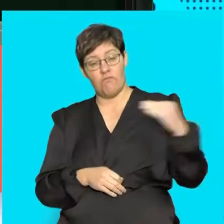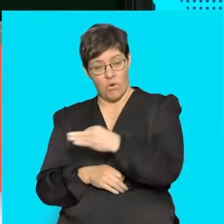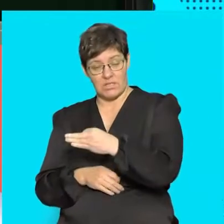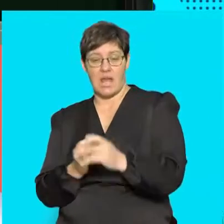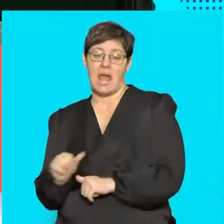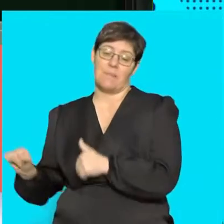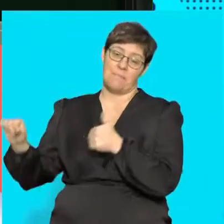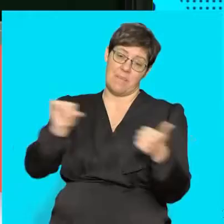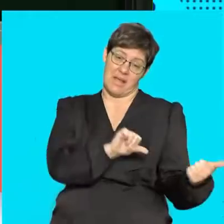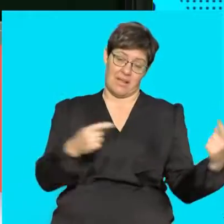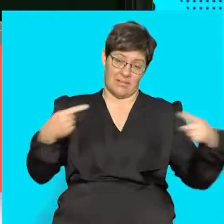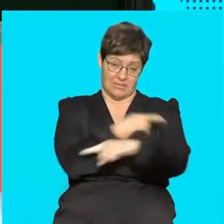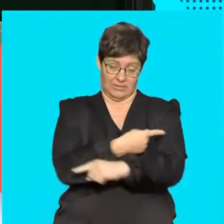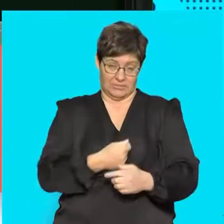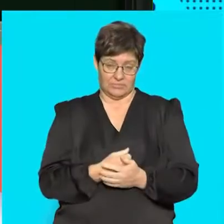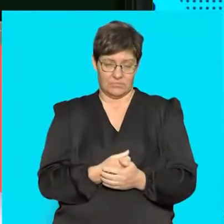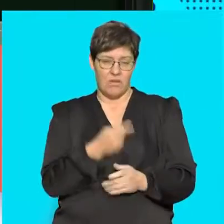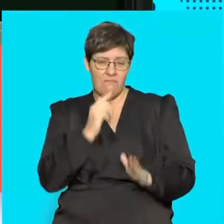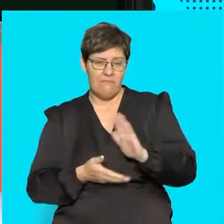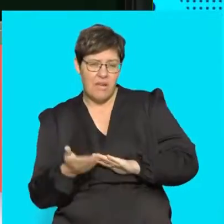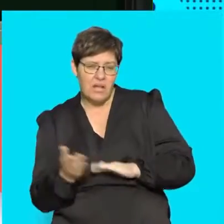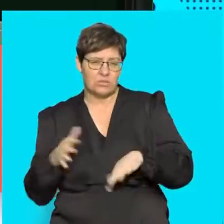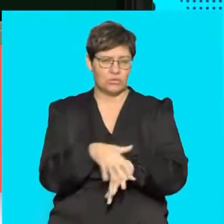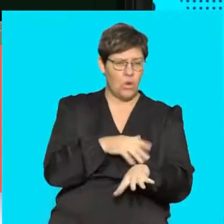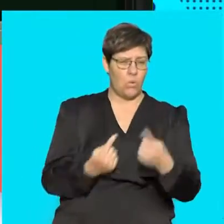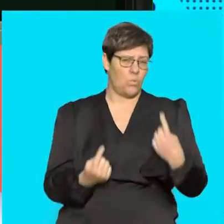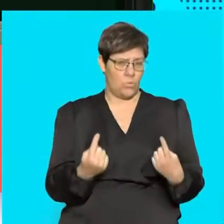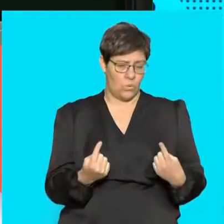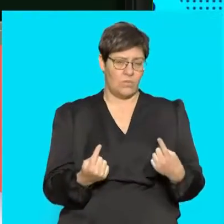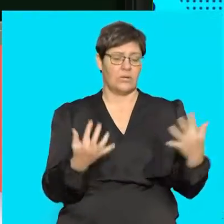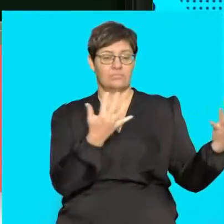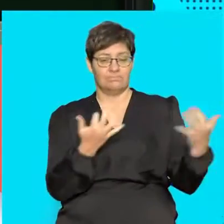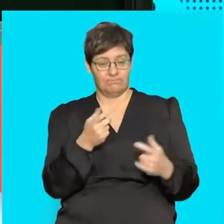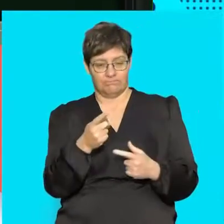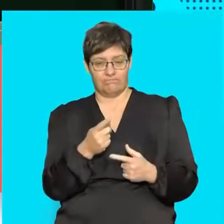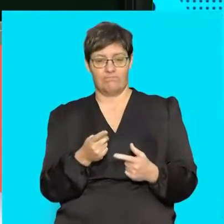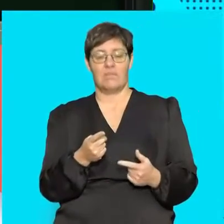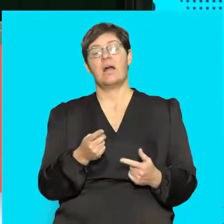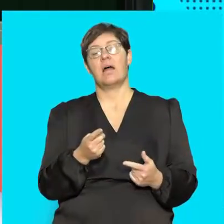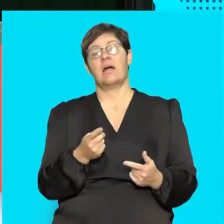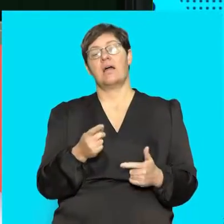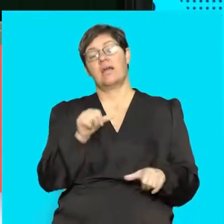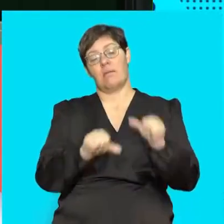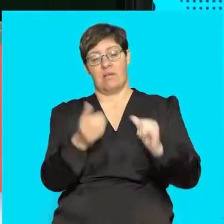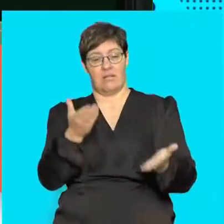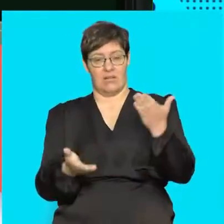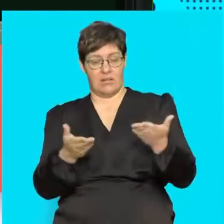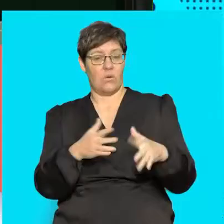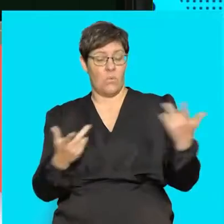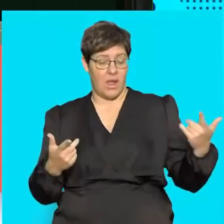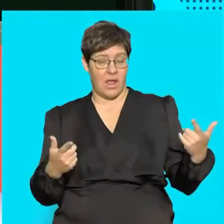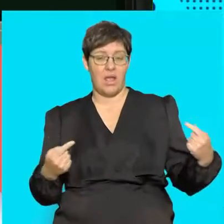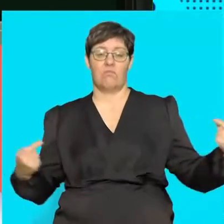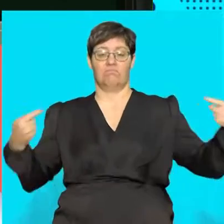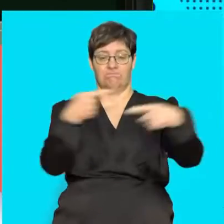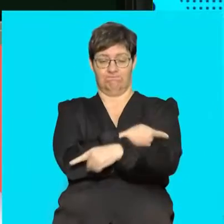forward reaction and the rate of my reverse reaction as we work up to a chemical equilibrium in